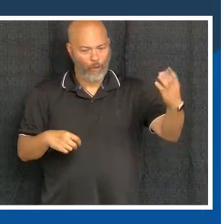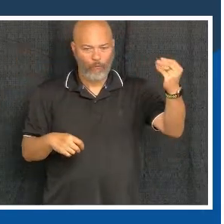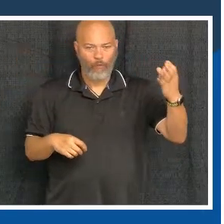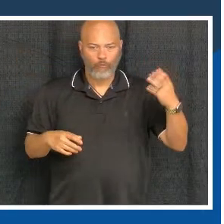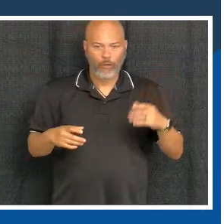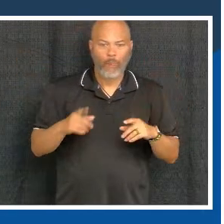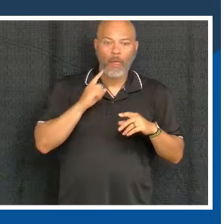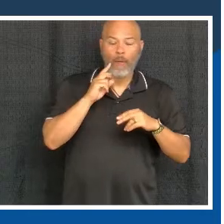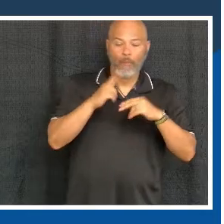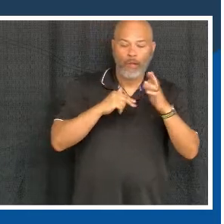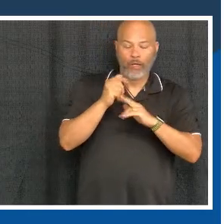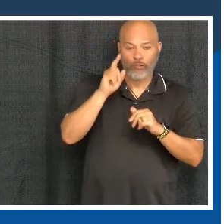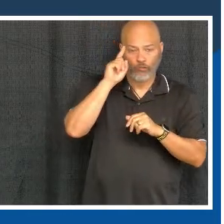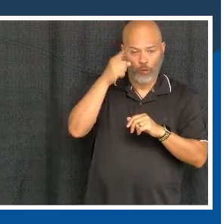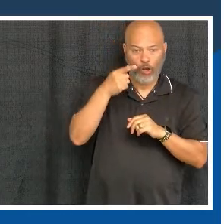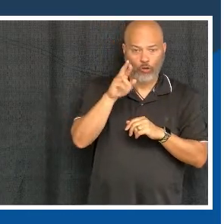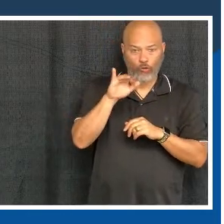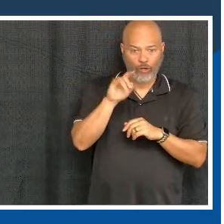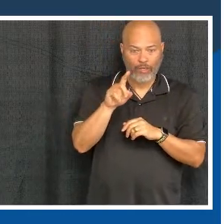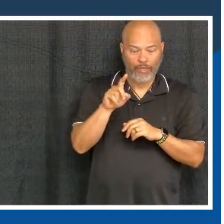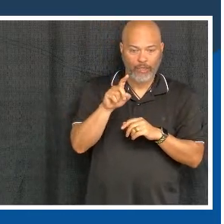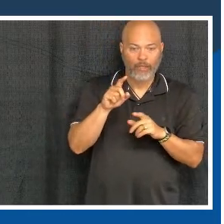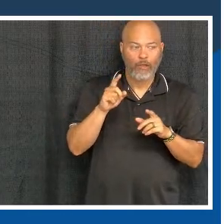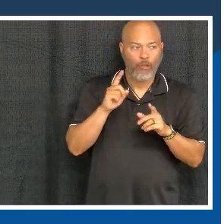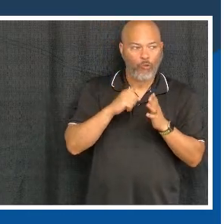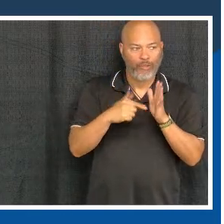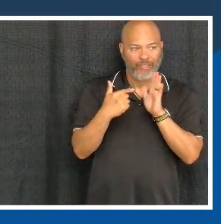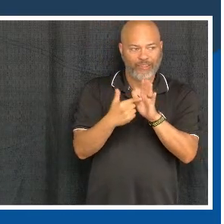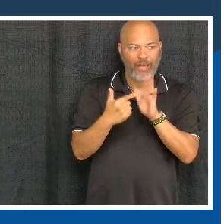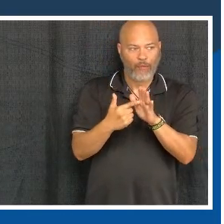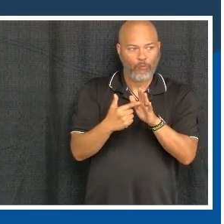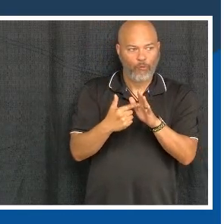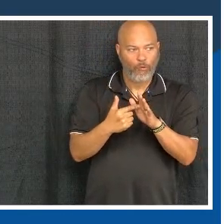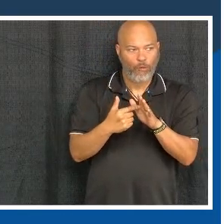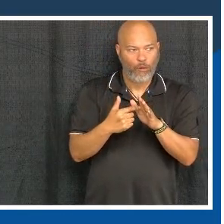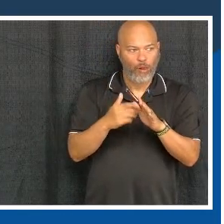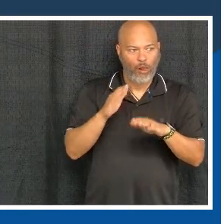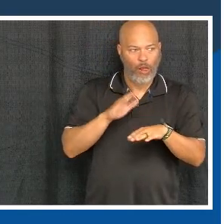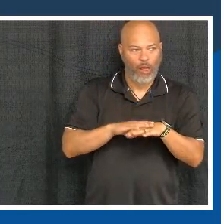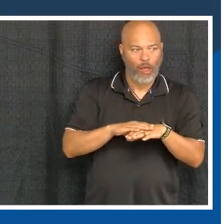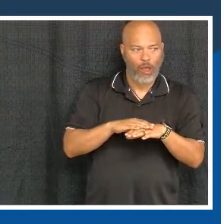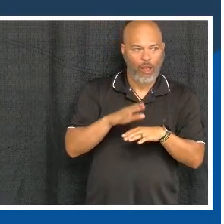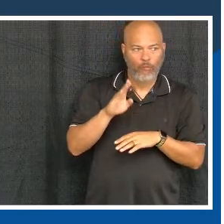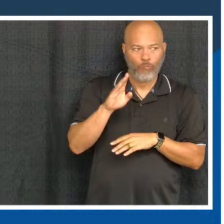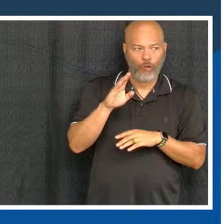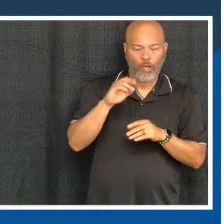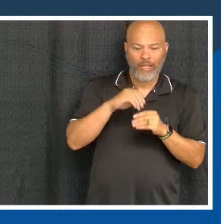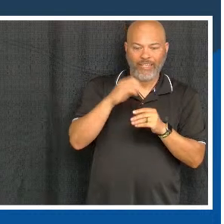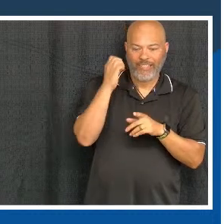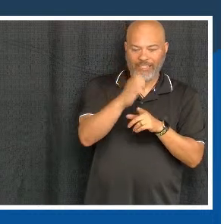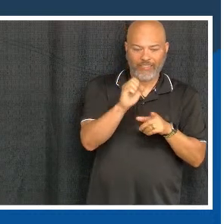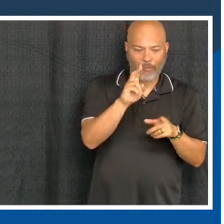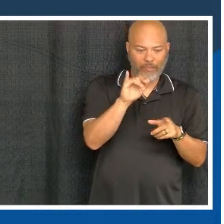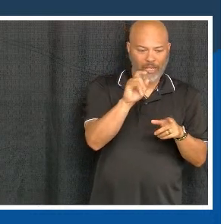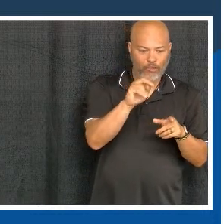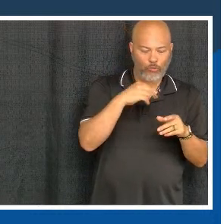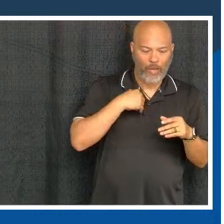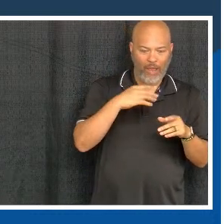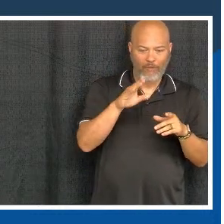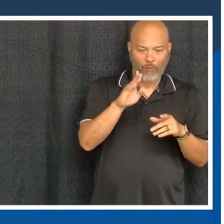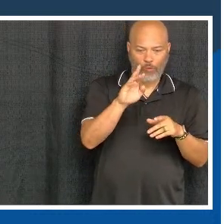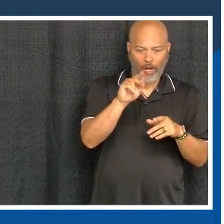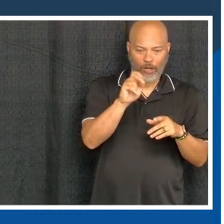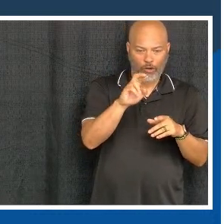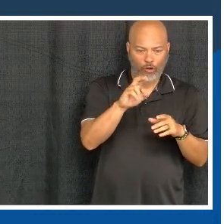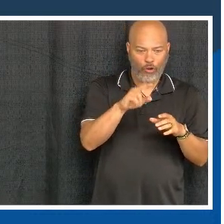in building the smart grid too, this is an example. We had an outage on breaker 964 out of East Substation.